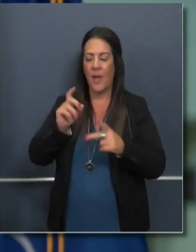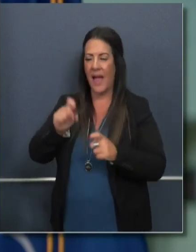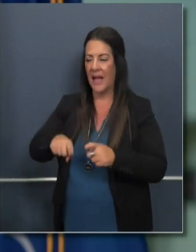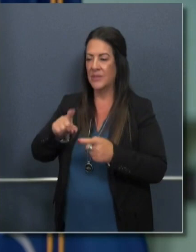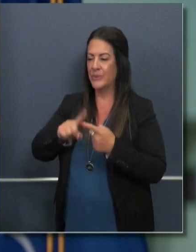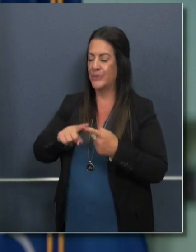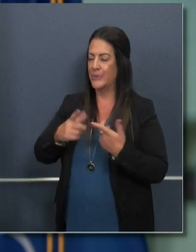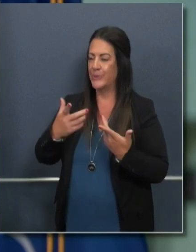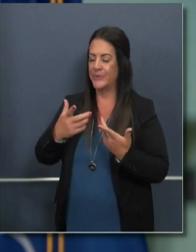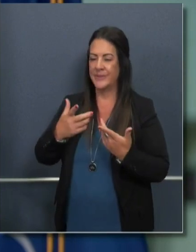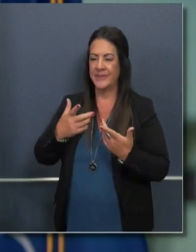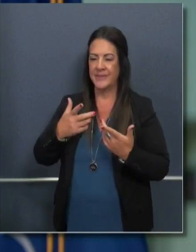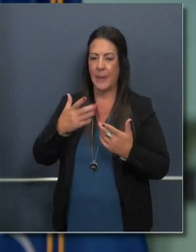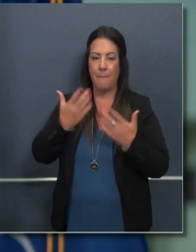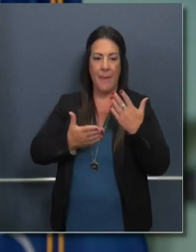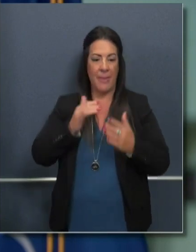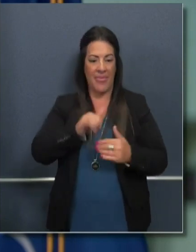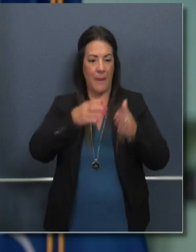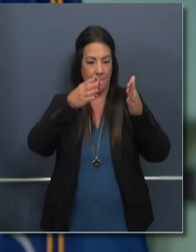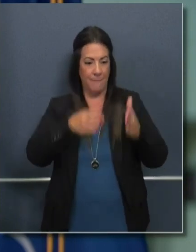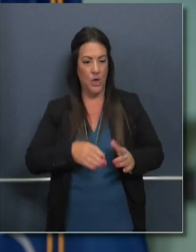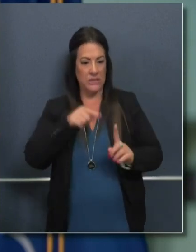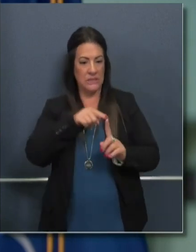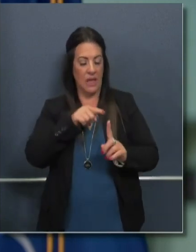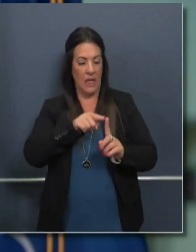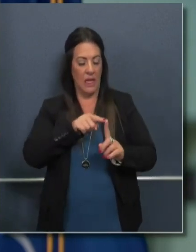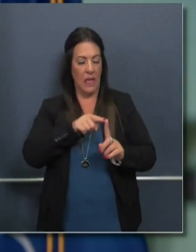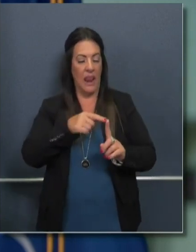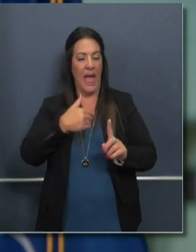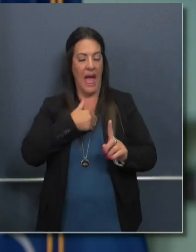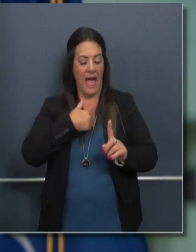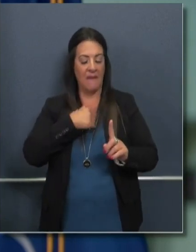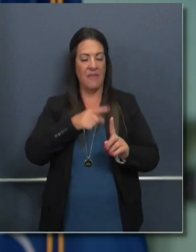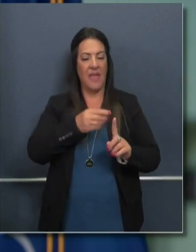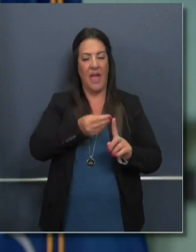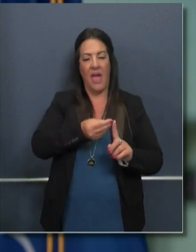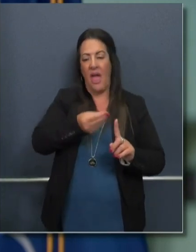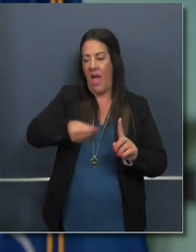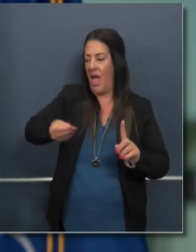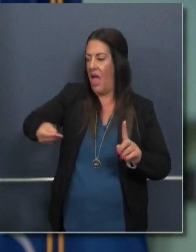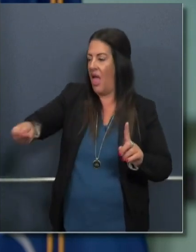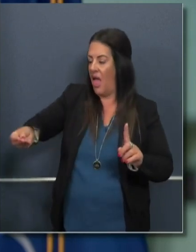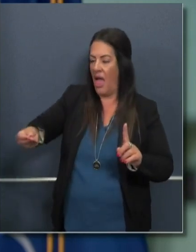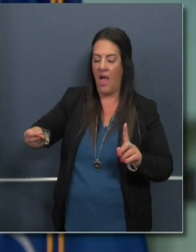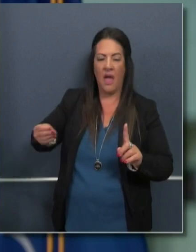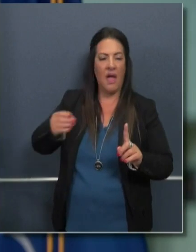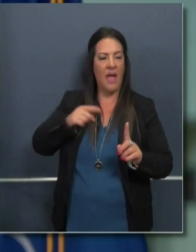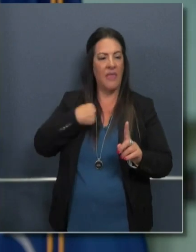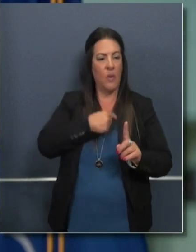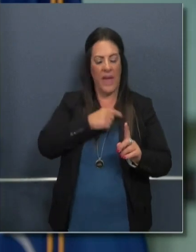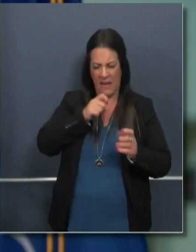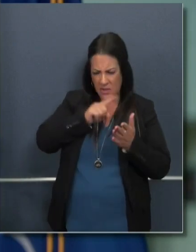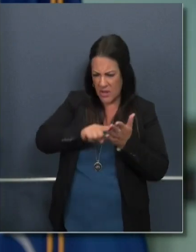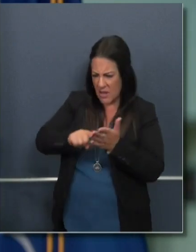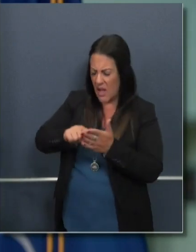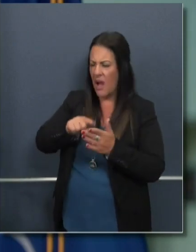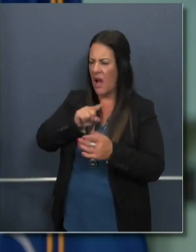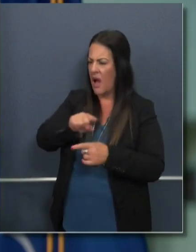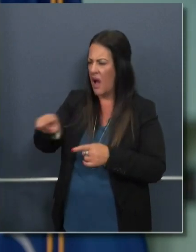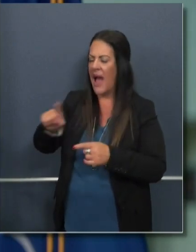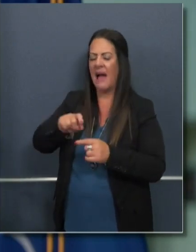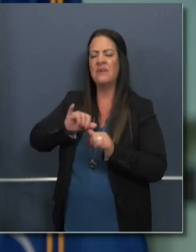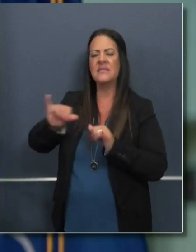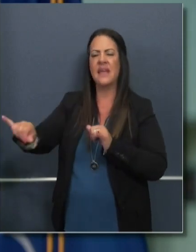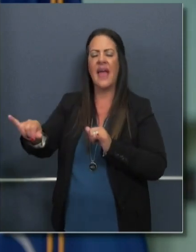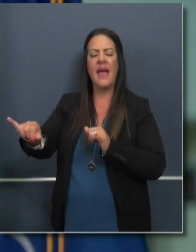of engagement with our contact tracing workforce, we want people to be honest and transparent, where they're